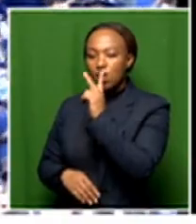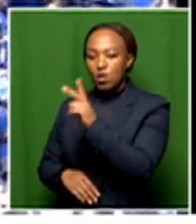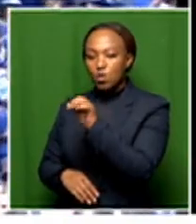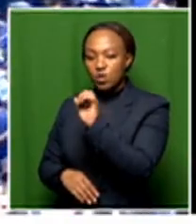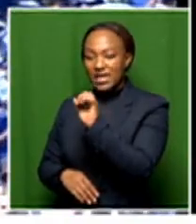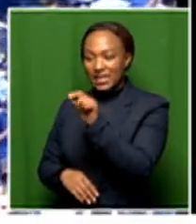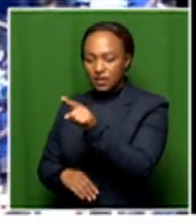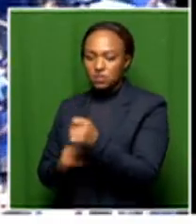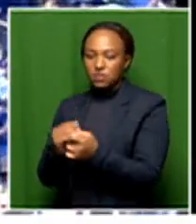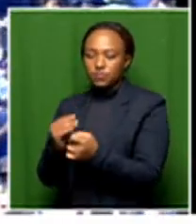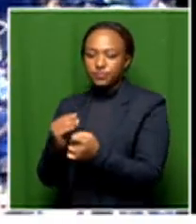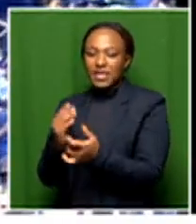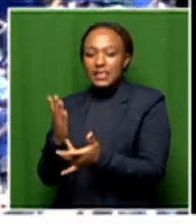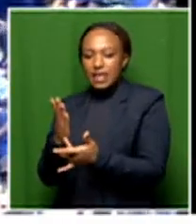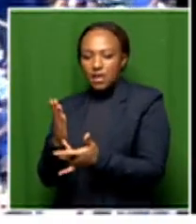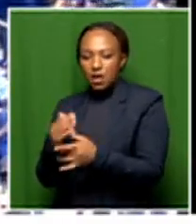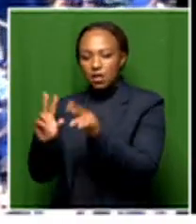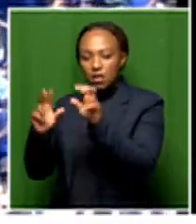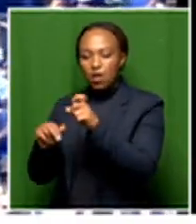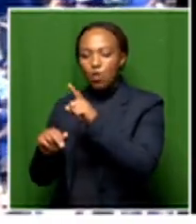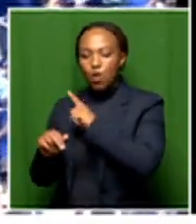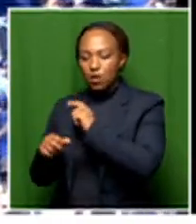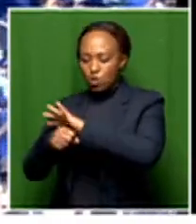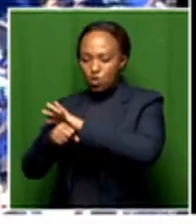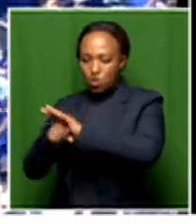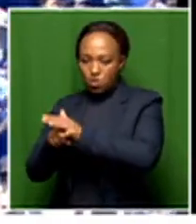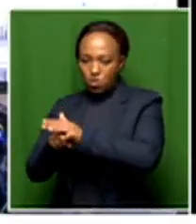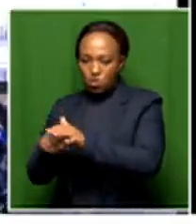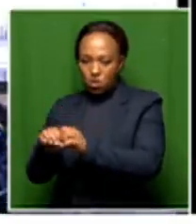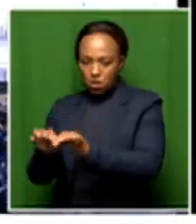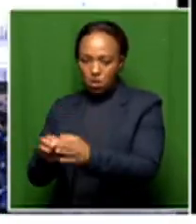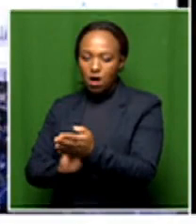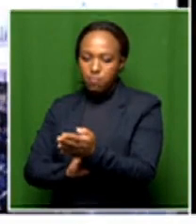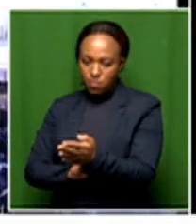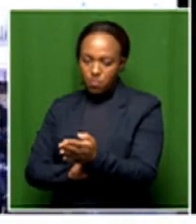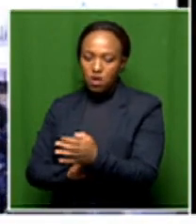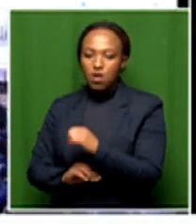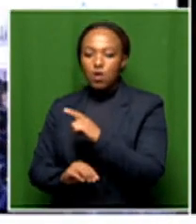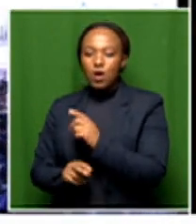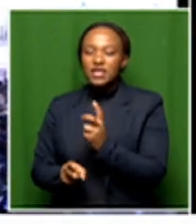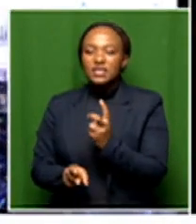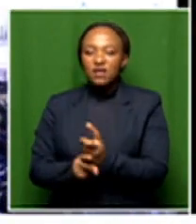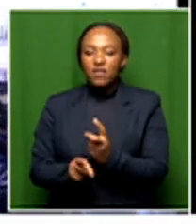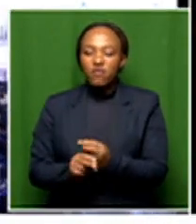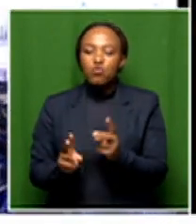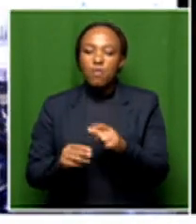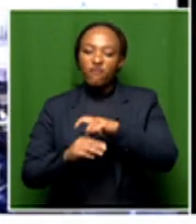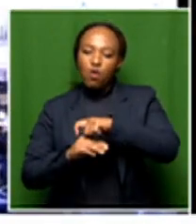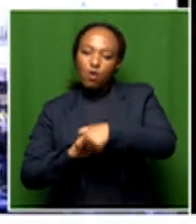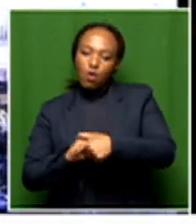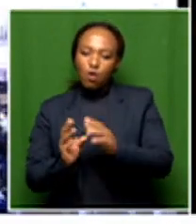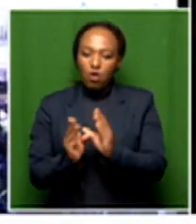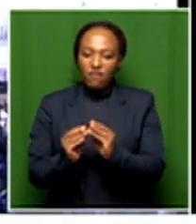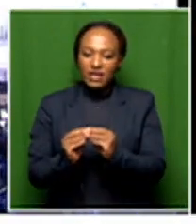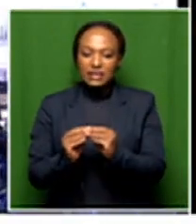relating to the fact that we have coronavirus. And it's very difficult to hold a normal conference